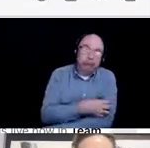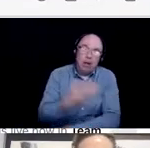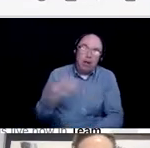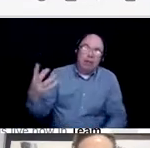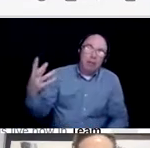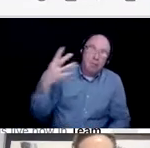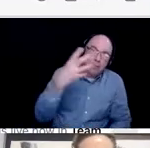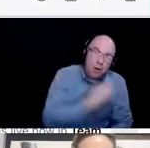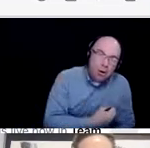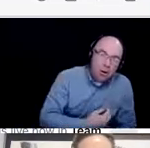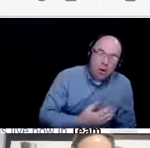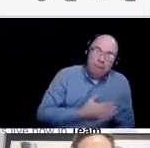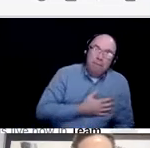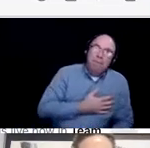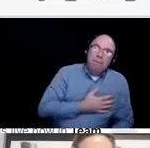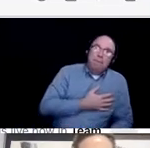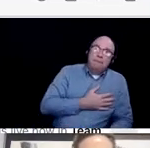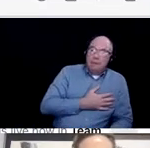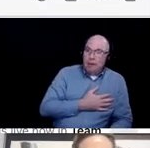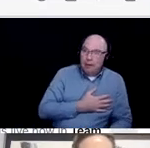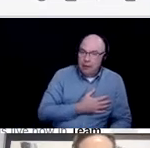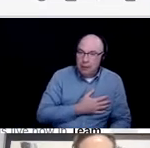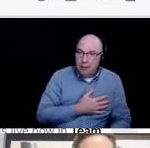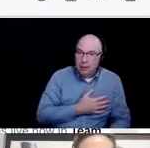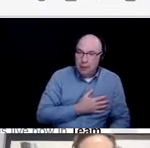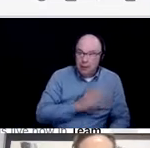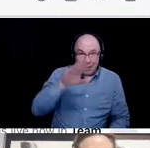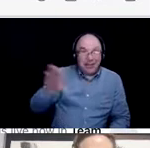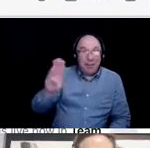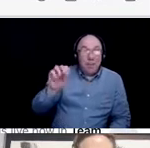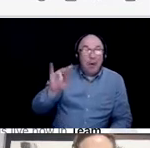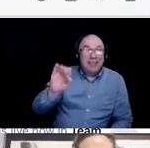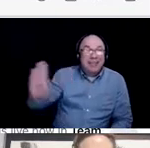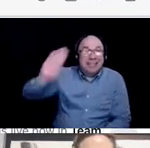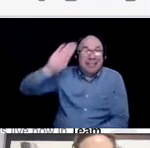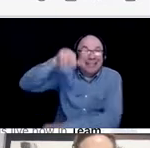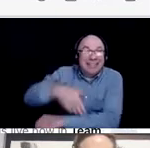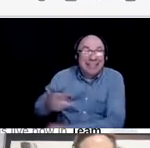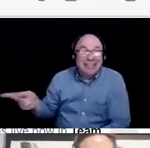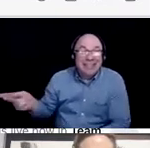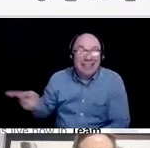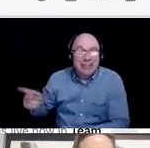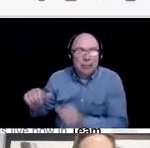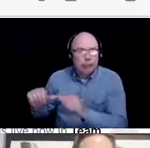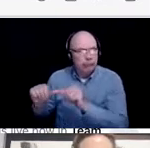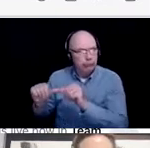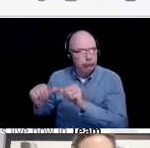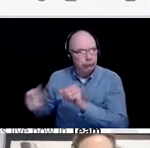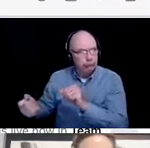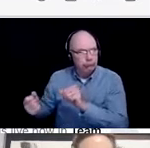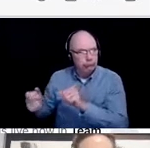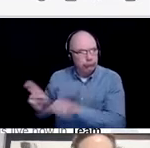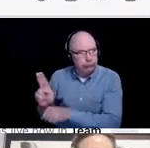get to experience. You know what? One thing I'll bet with Bonnie's sons is that they were super consistent on